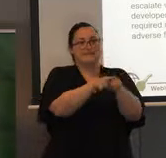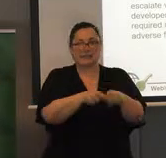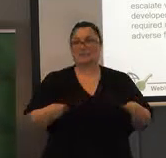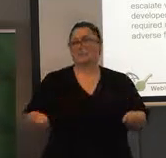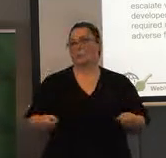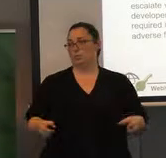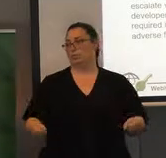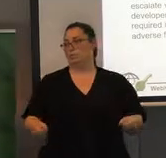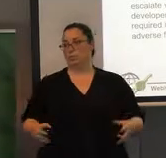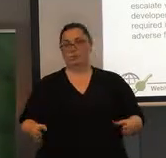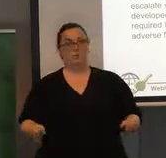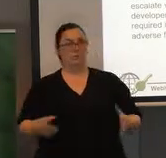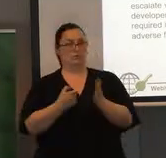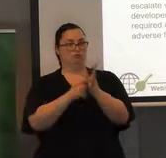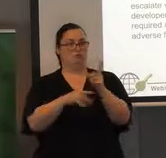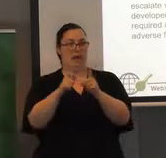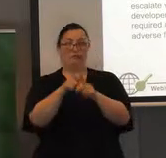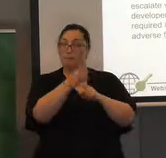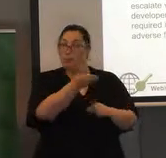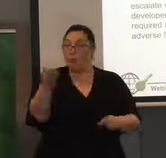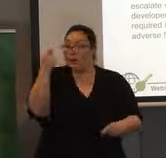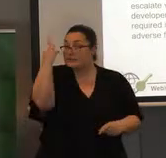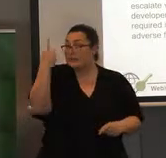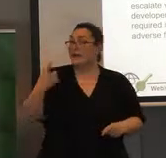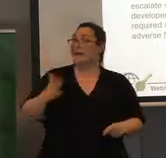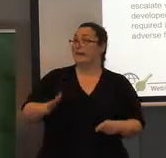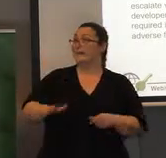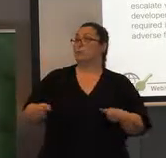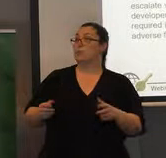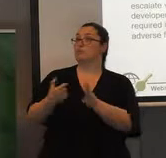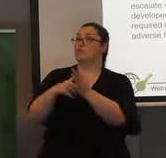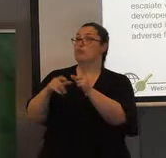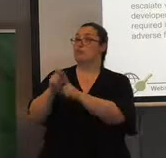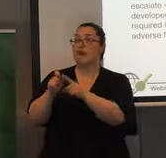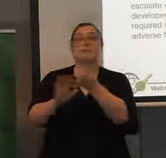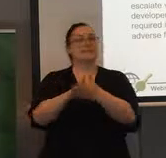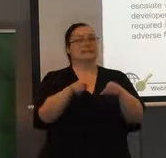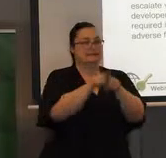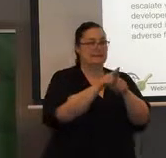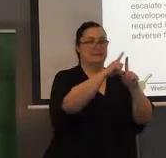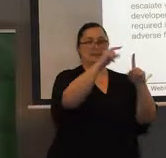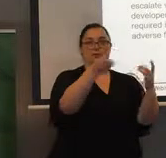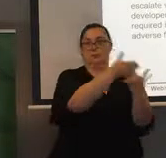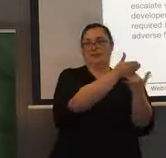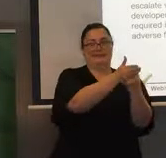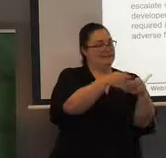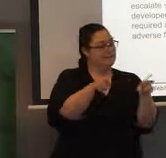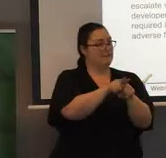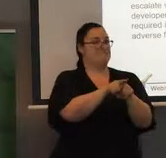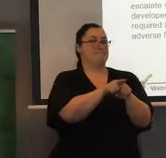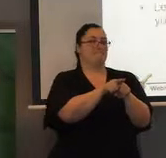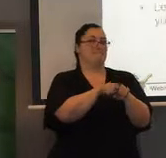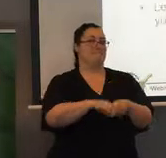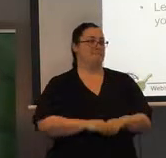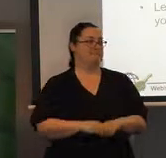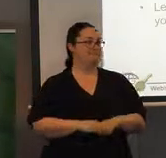of a wheelchair ramp. You all understand the need for a wheelchair ramp, so start to grasp the importance of digital